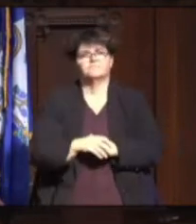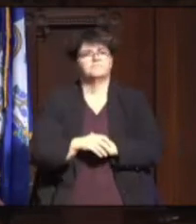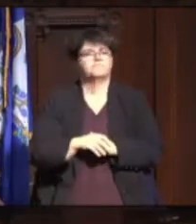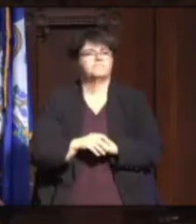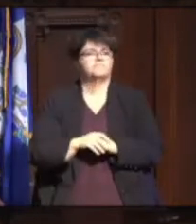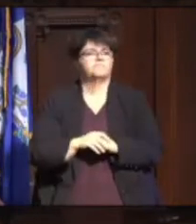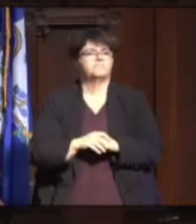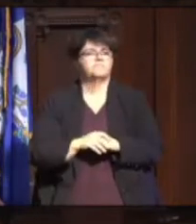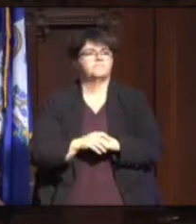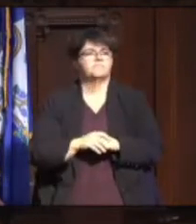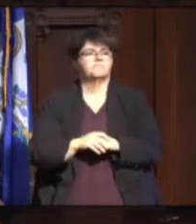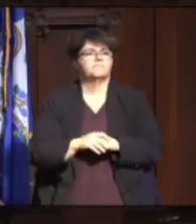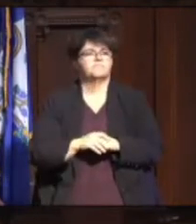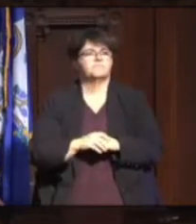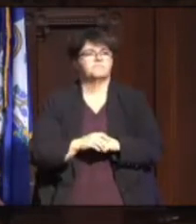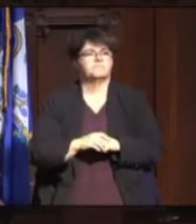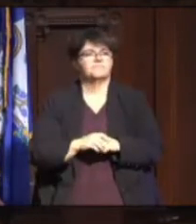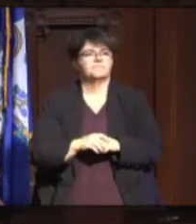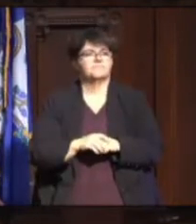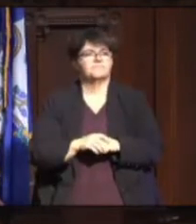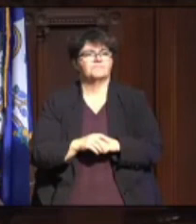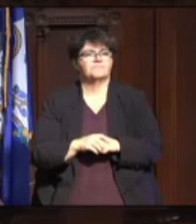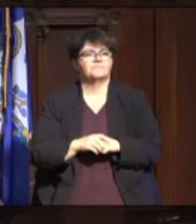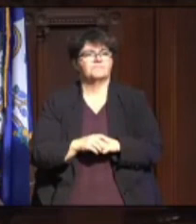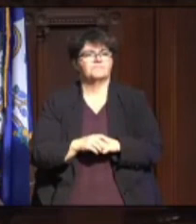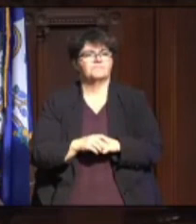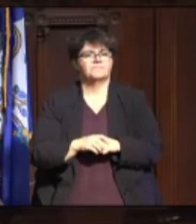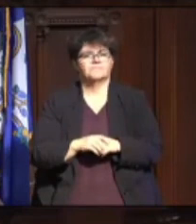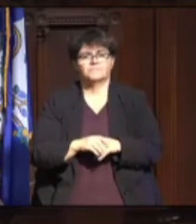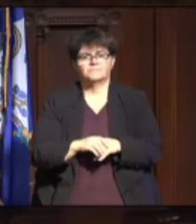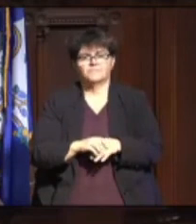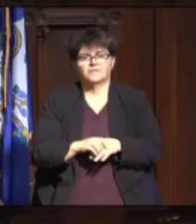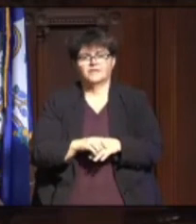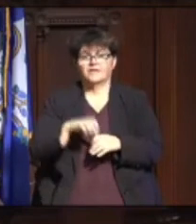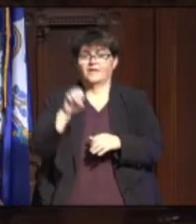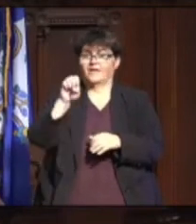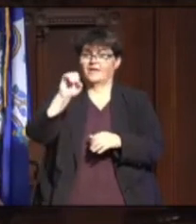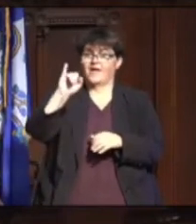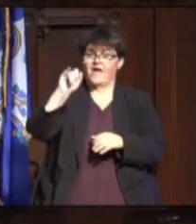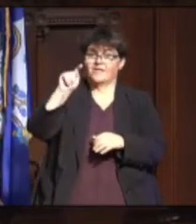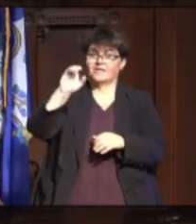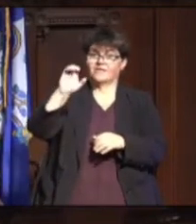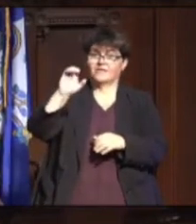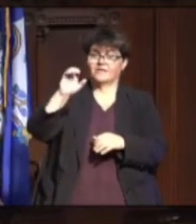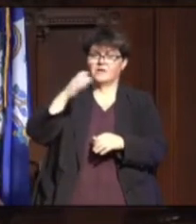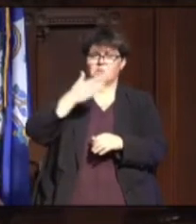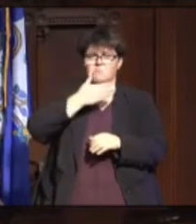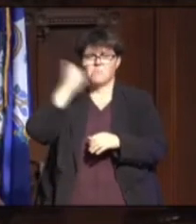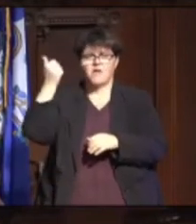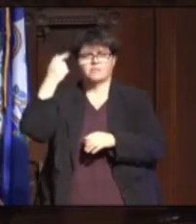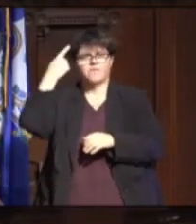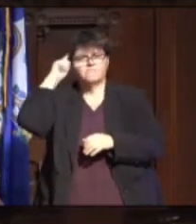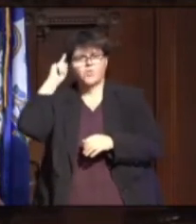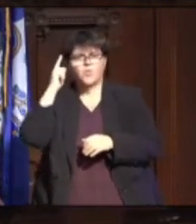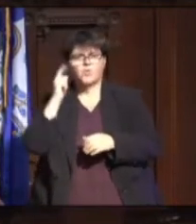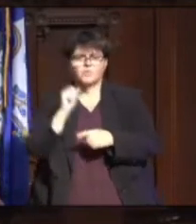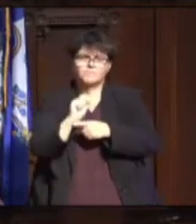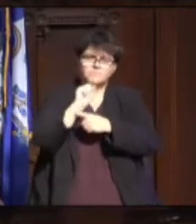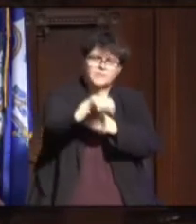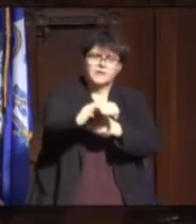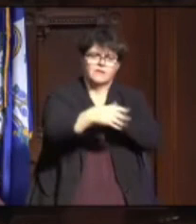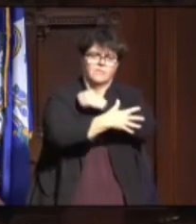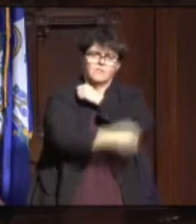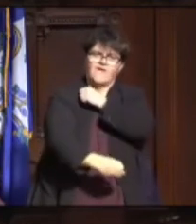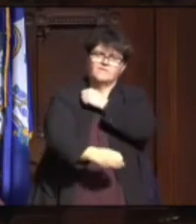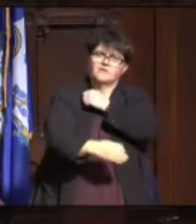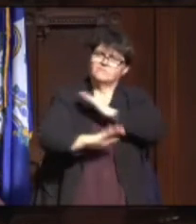The EITC is one of the best anti-poverty tools we can use because it encourages work, it boosts working families, and it